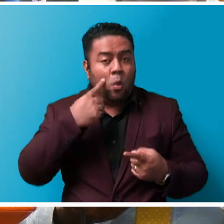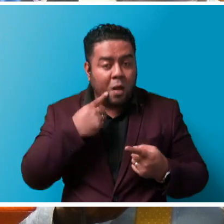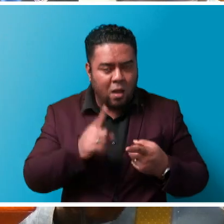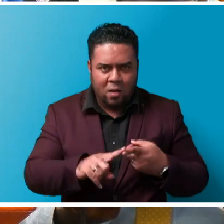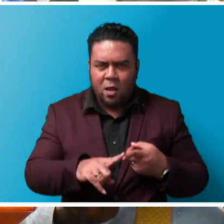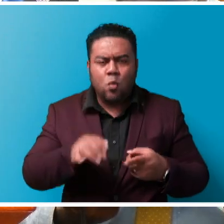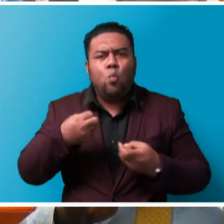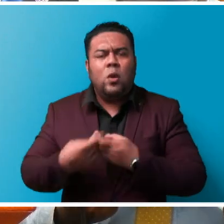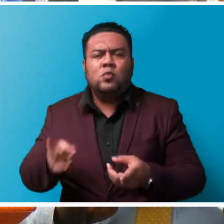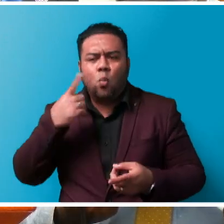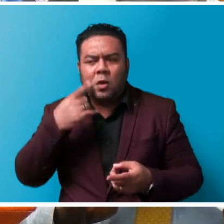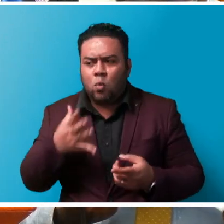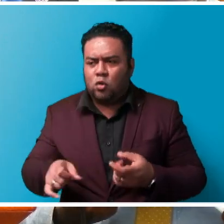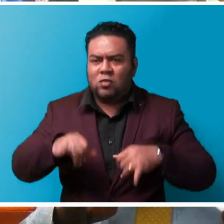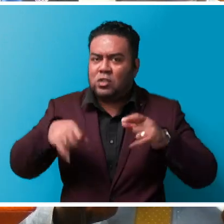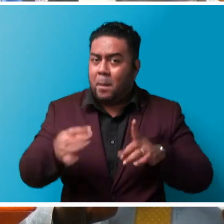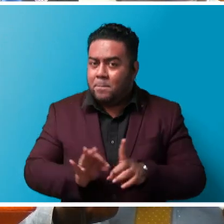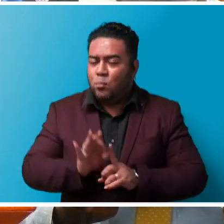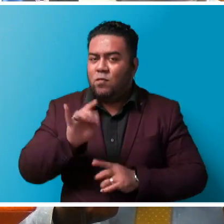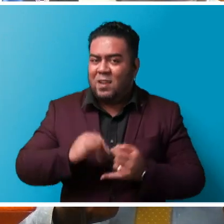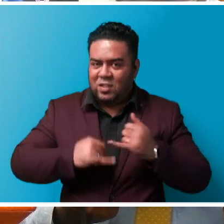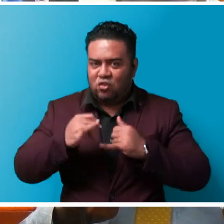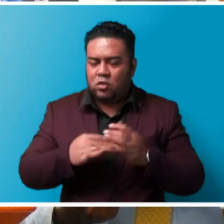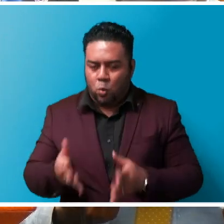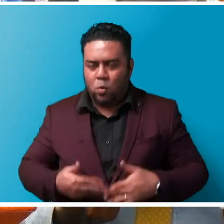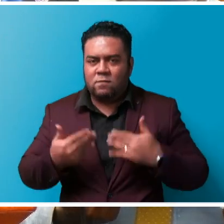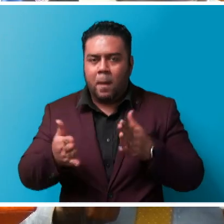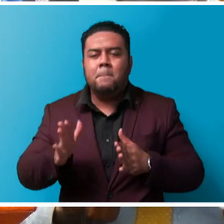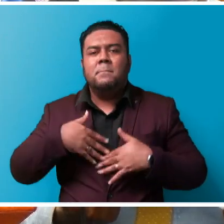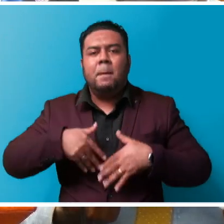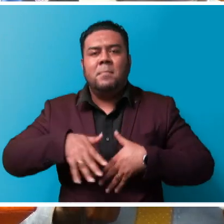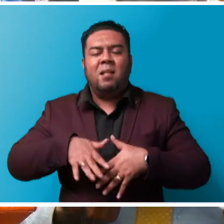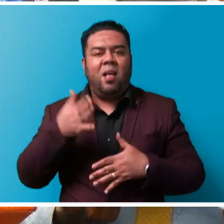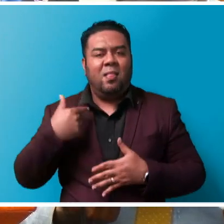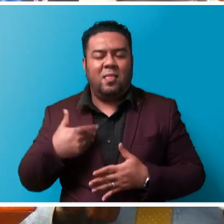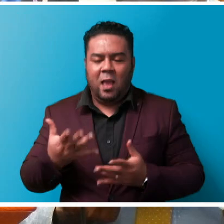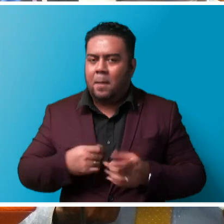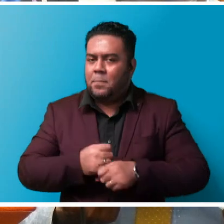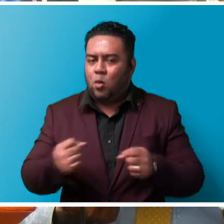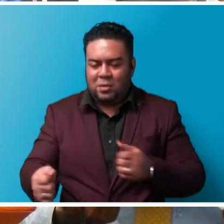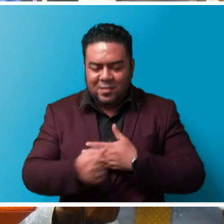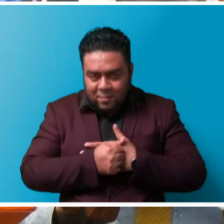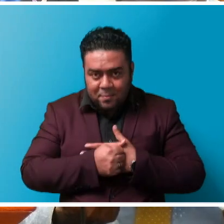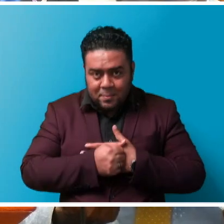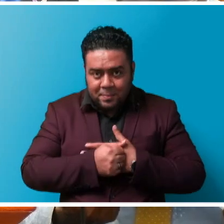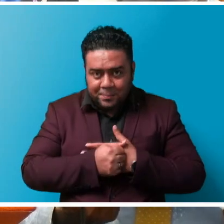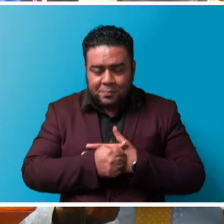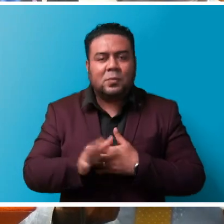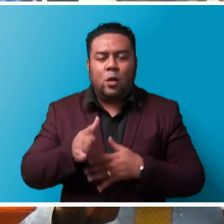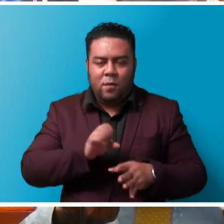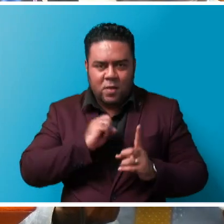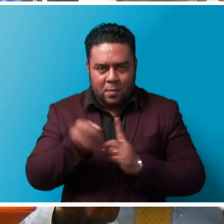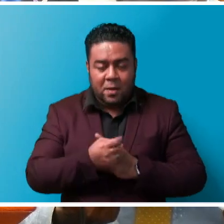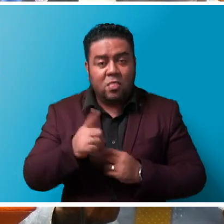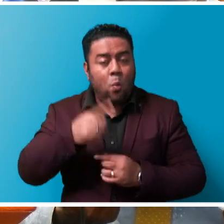wastewater system, we do not just improve infrastructure, we enhance public health, empower economic growth, and safeguard our environment. The